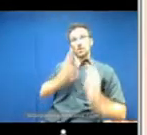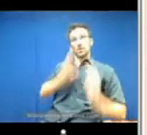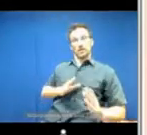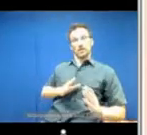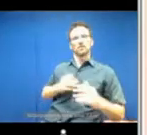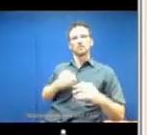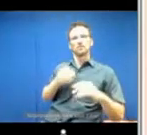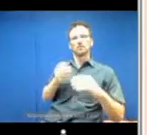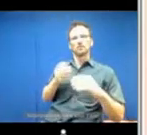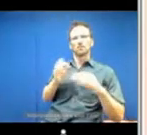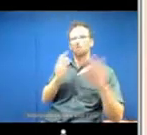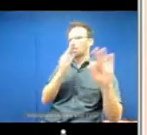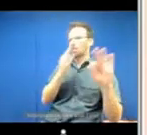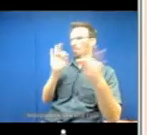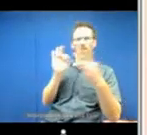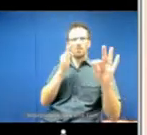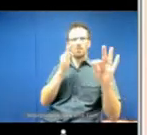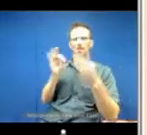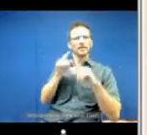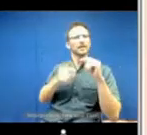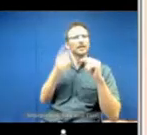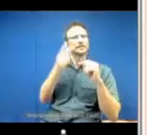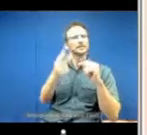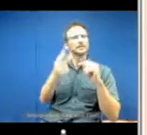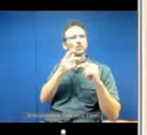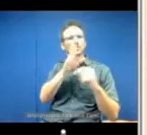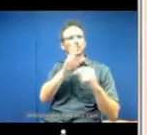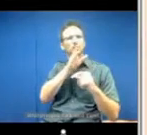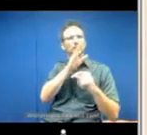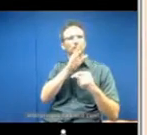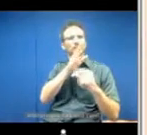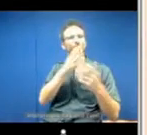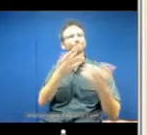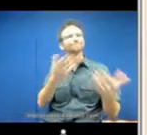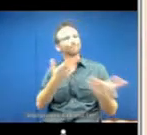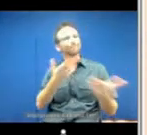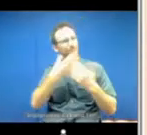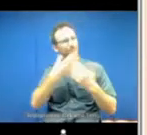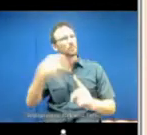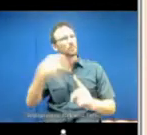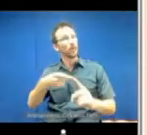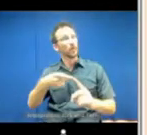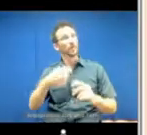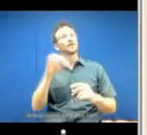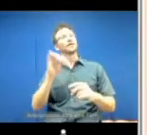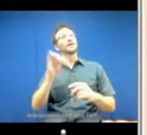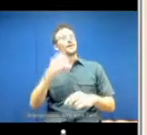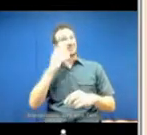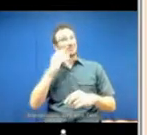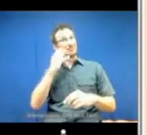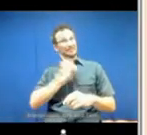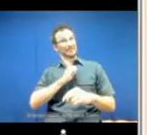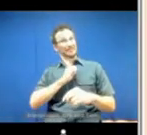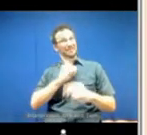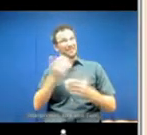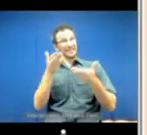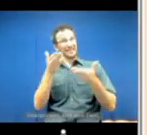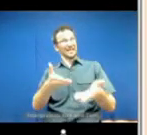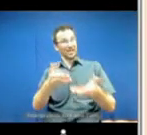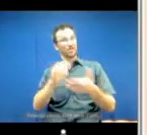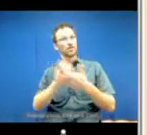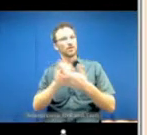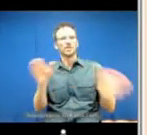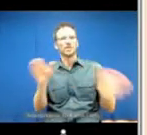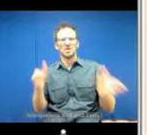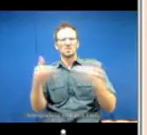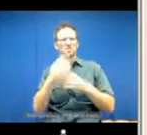That's a good point. In the actual deposition, the room was small enough that everybody could see everything. The